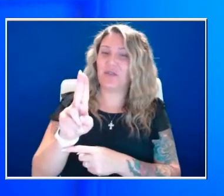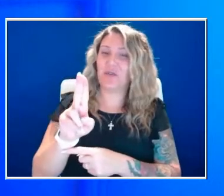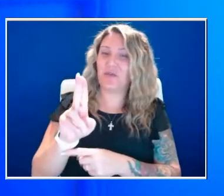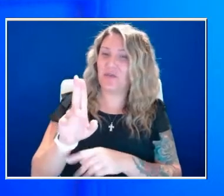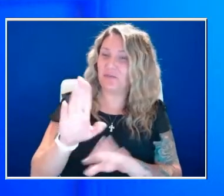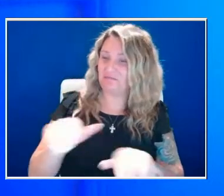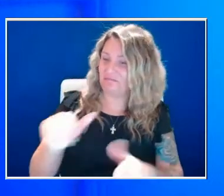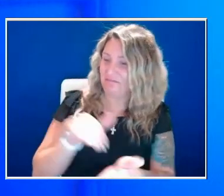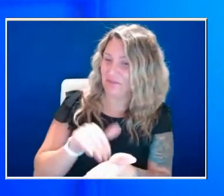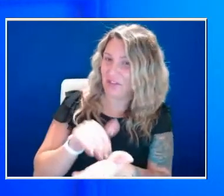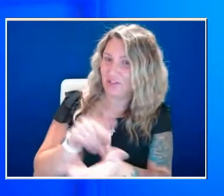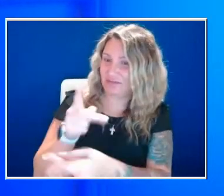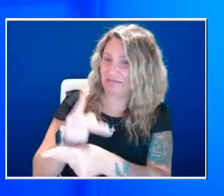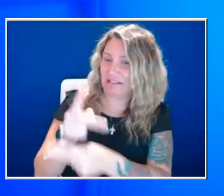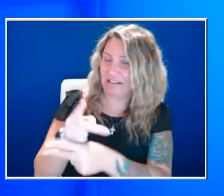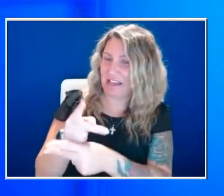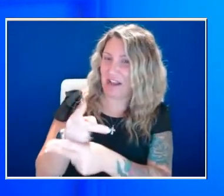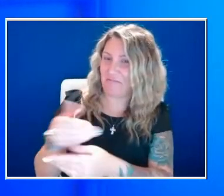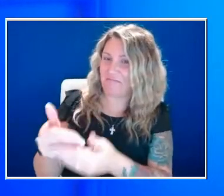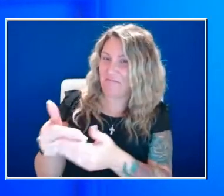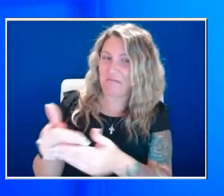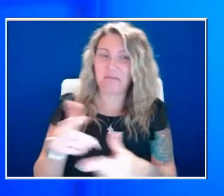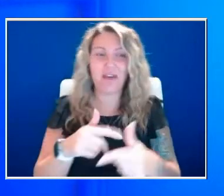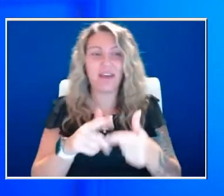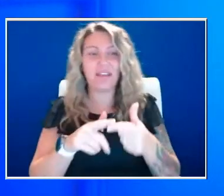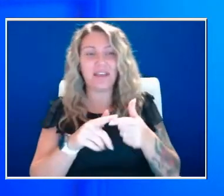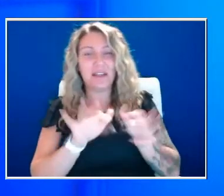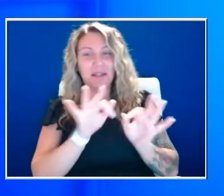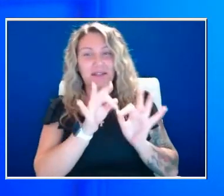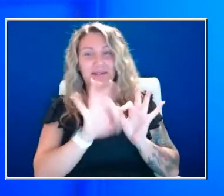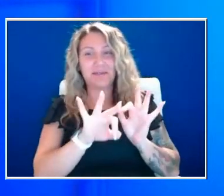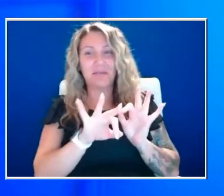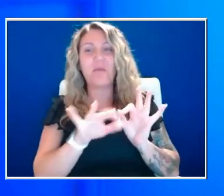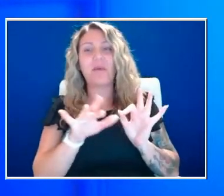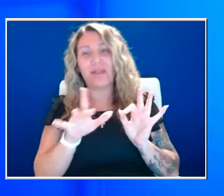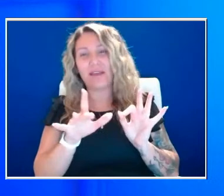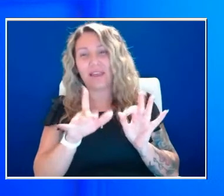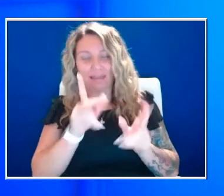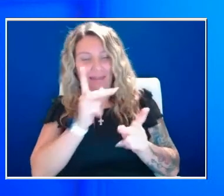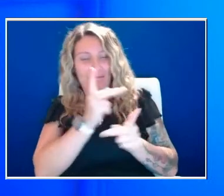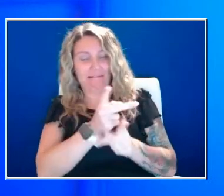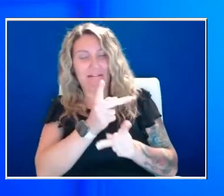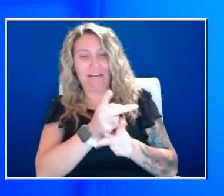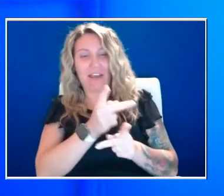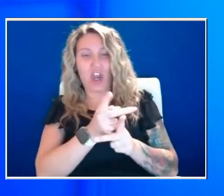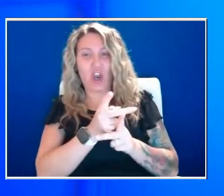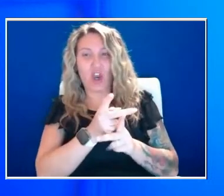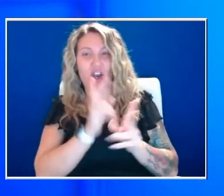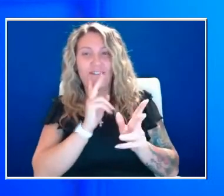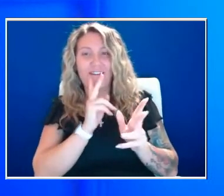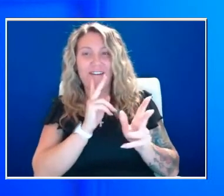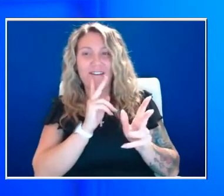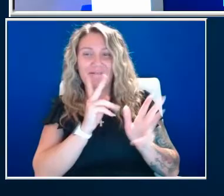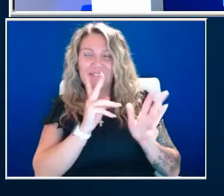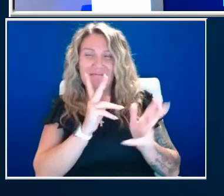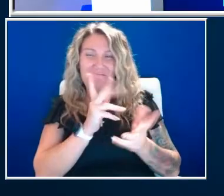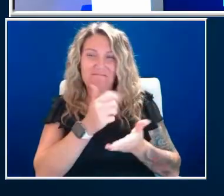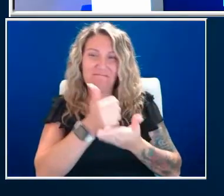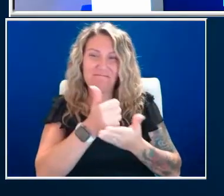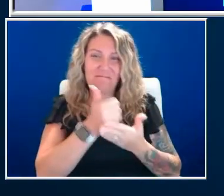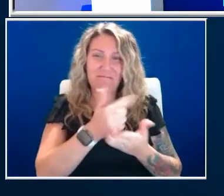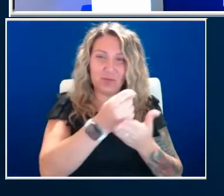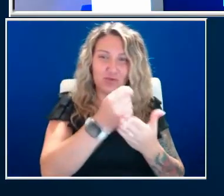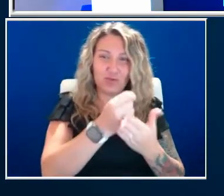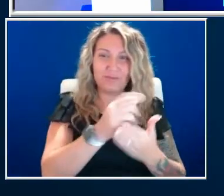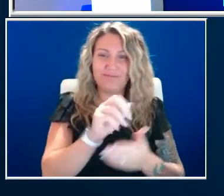could simplified the care of looking after Amy. So you could separate the two and have two